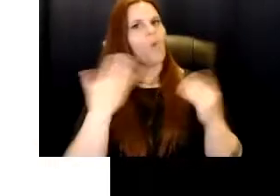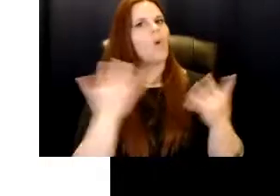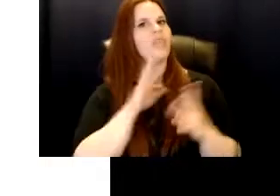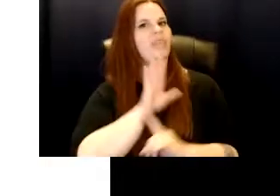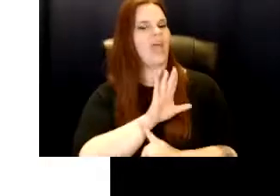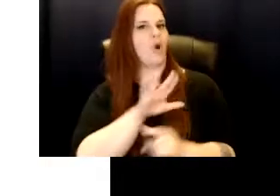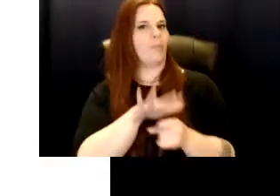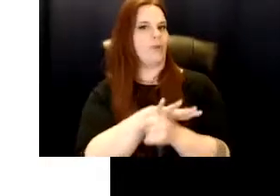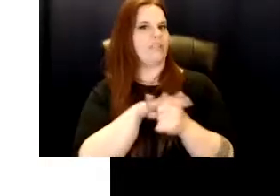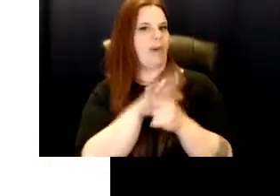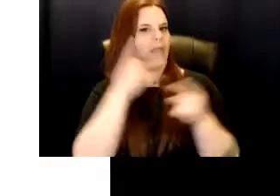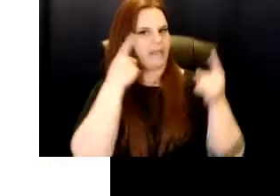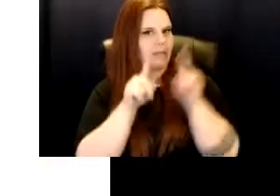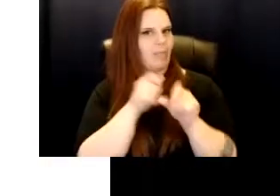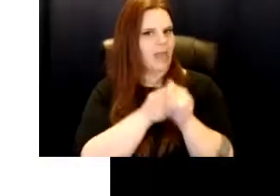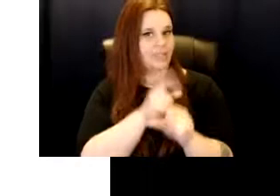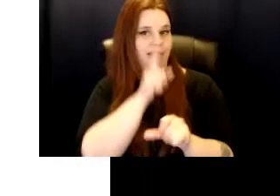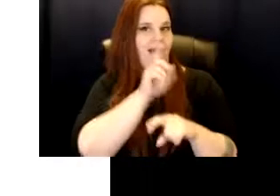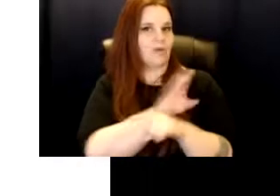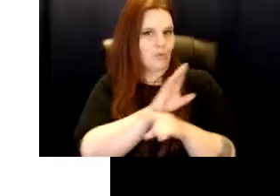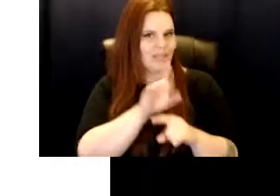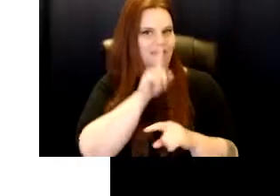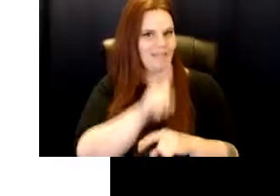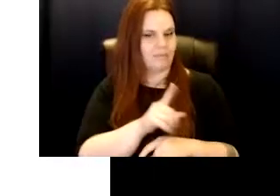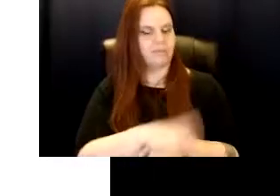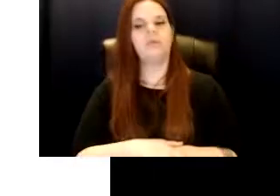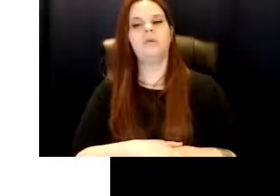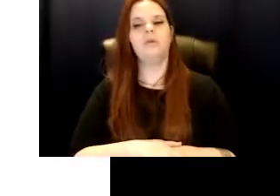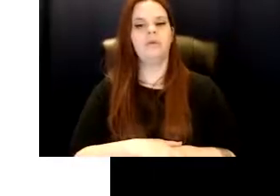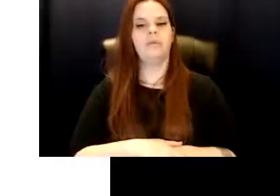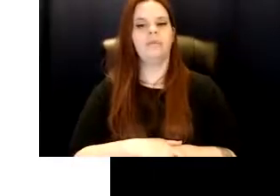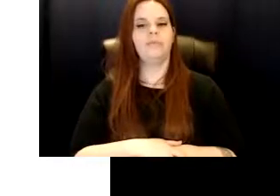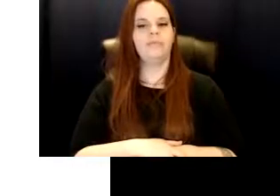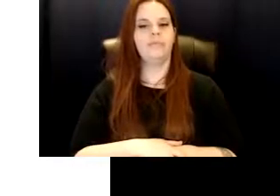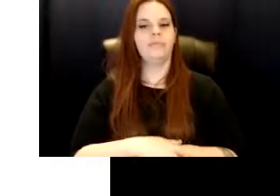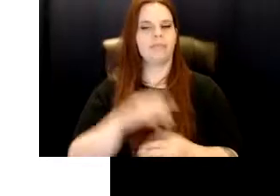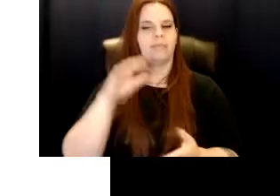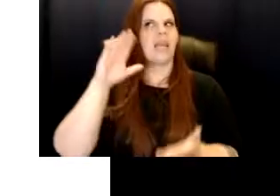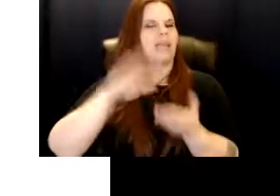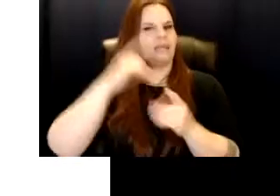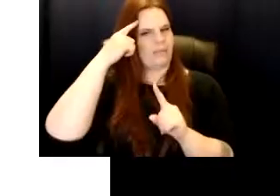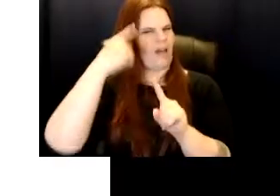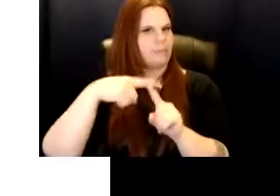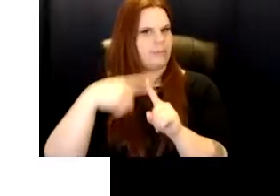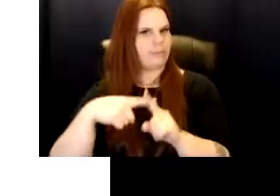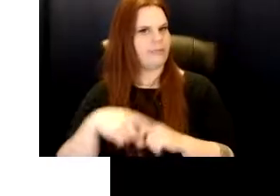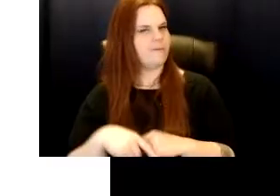compliance levels are, and I think in a less optimistic way.